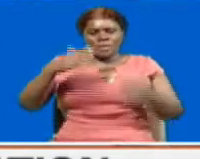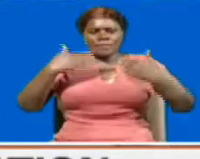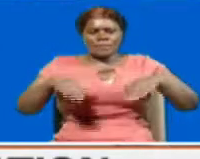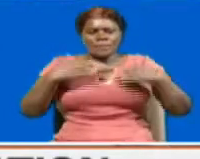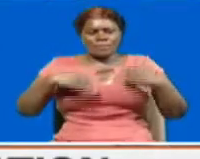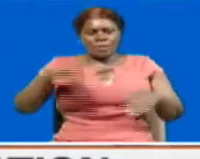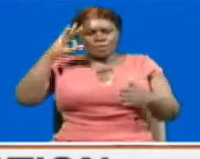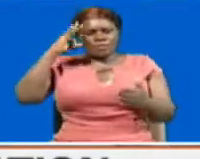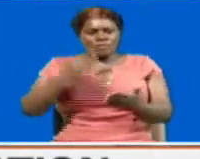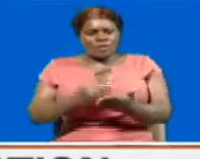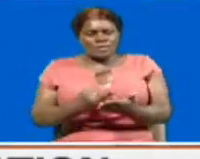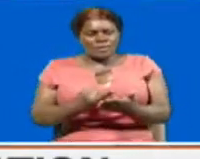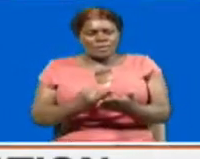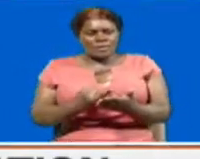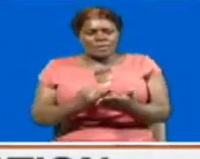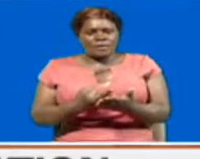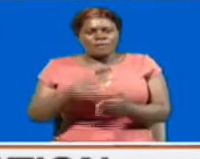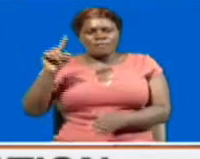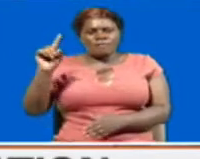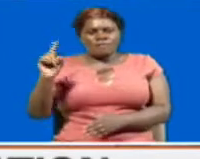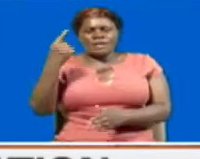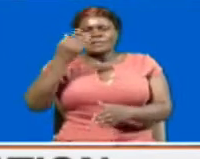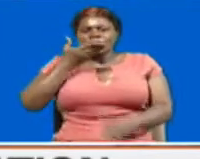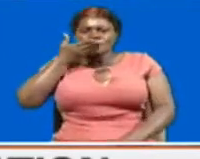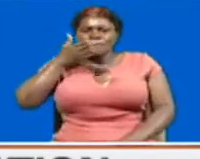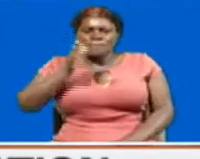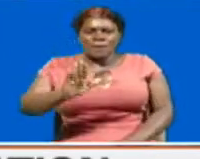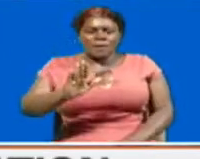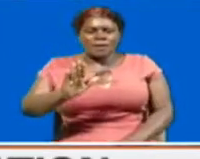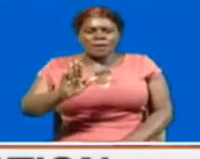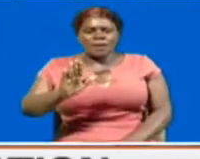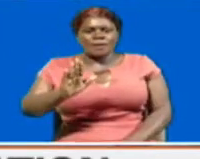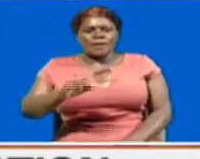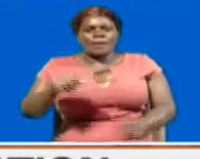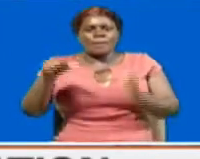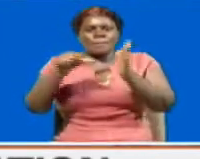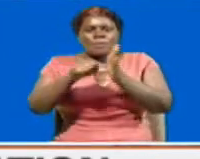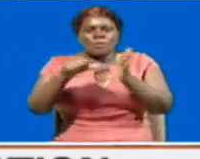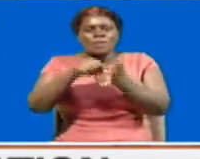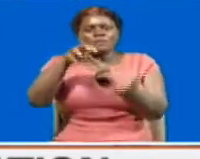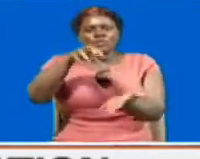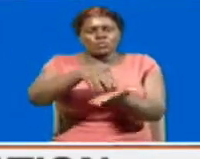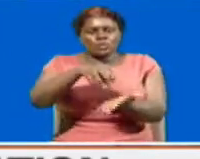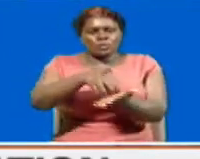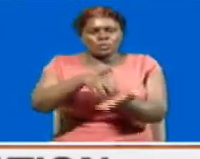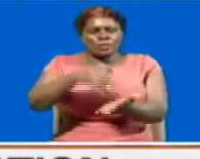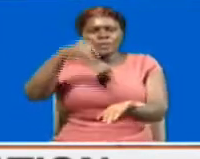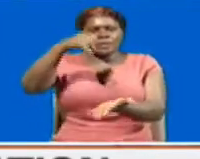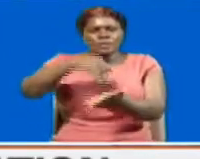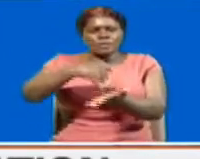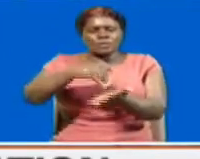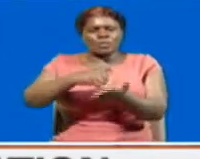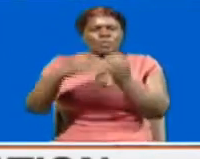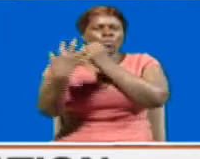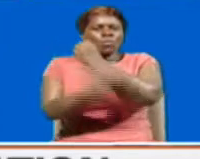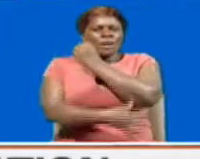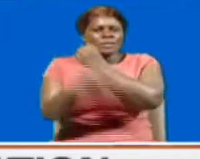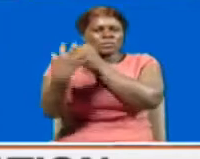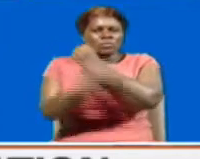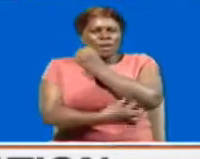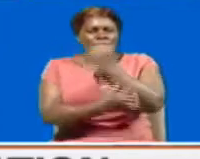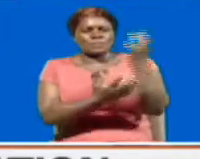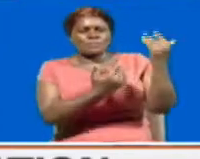of faith that are often the first respondents in crisis situations, including the ones that are